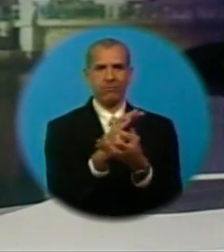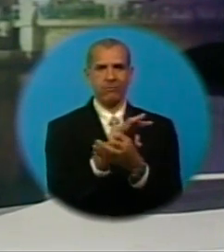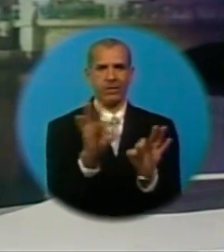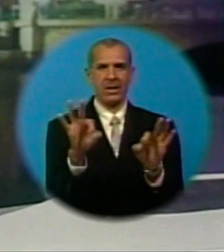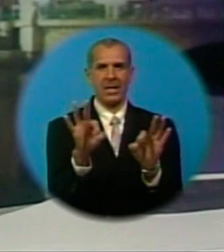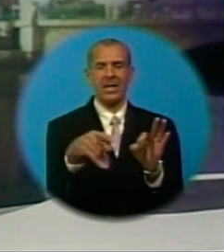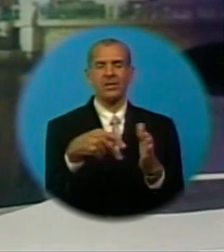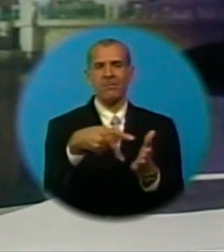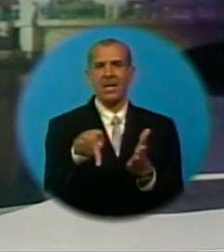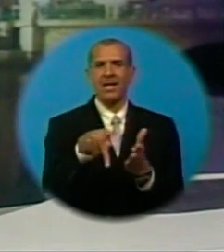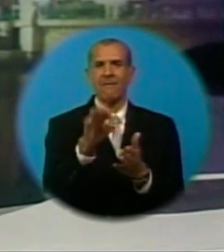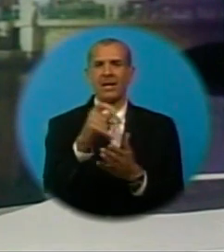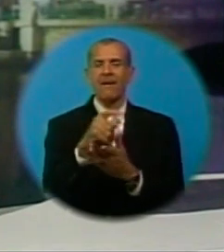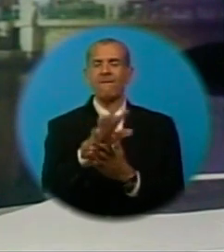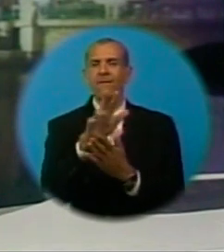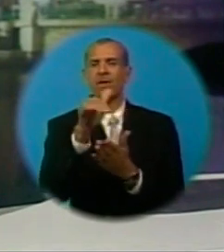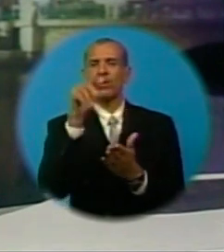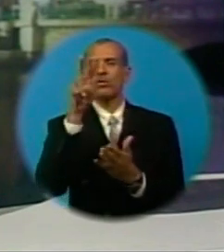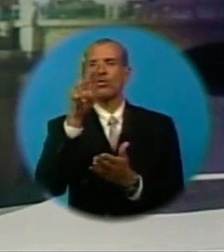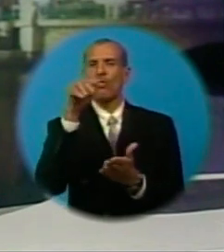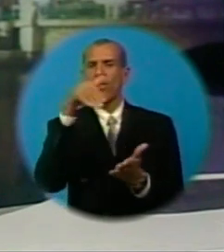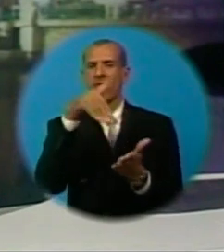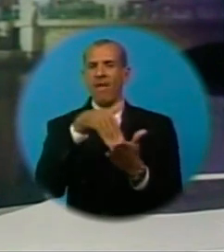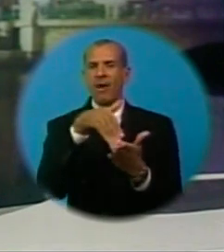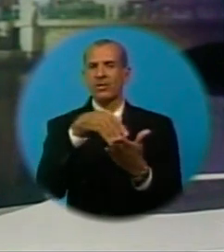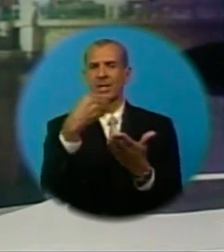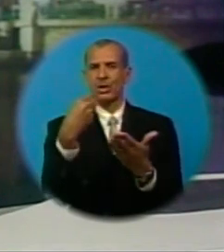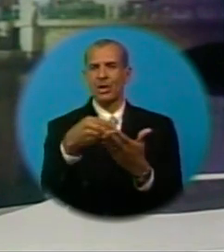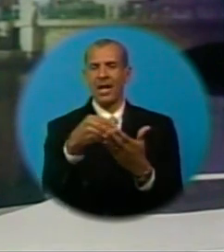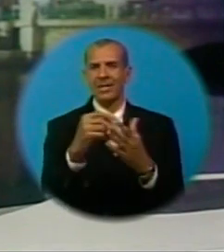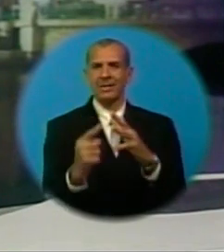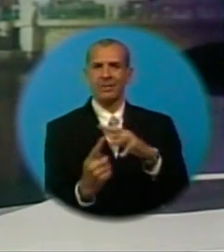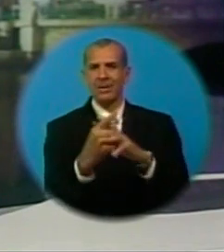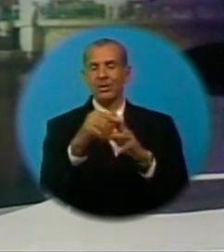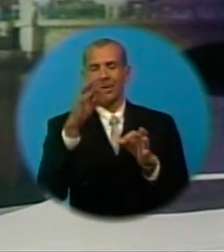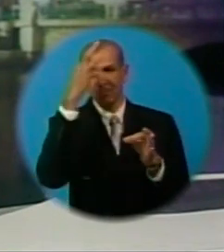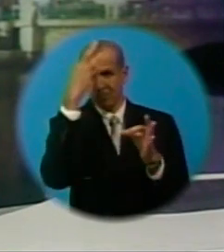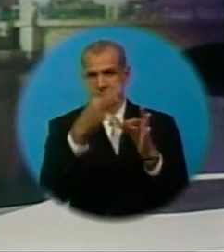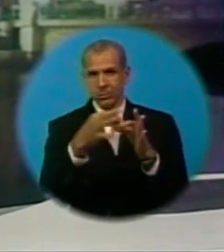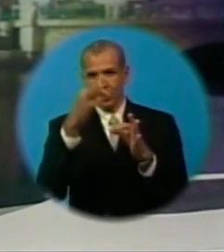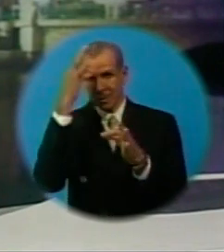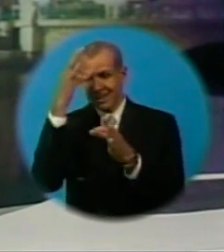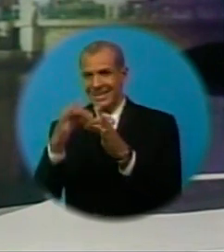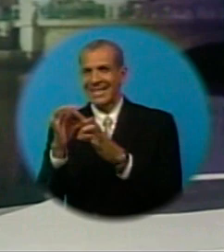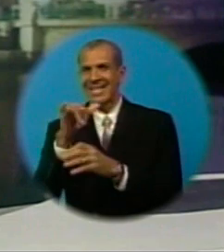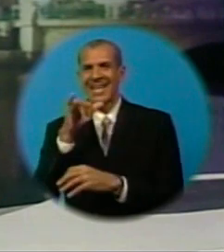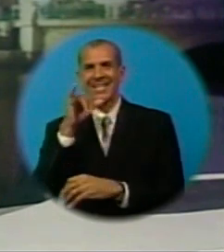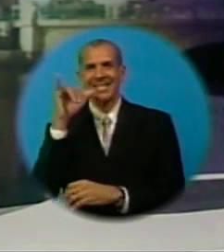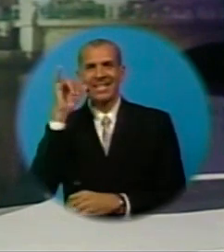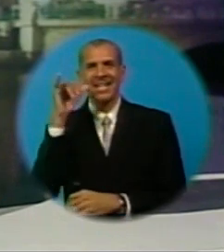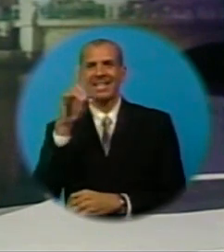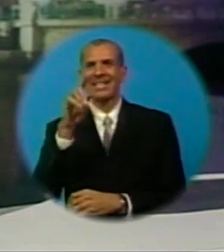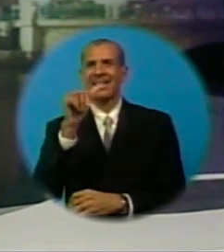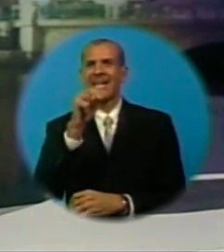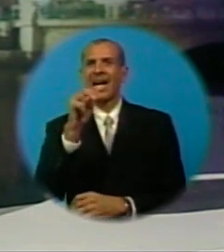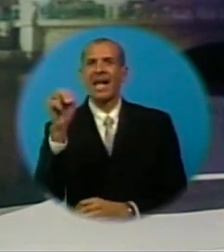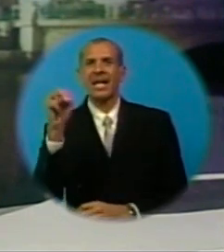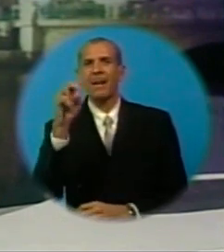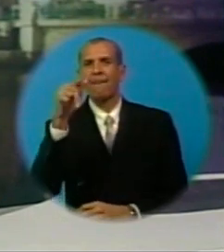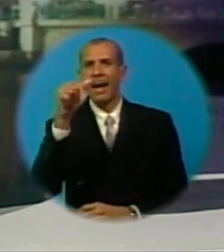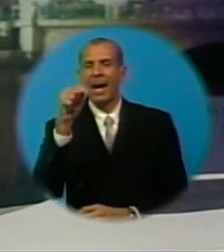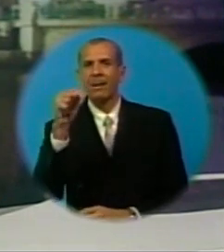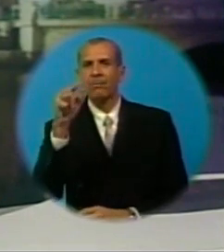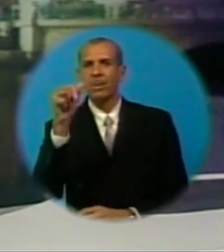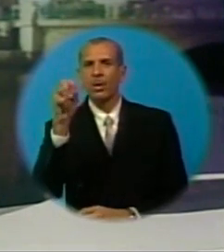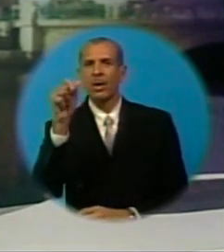paid a hefty fine of $52,000 when she appeared at two separate courts yesterday. Police say Deanne Pat Portia Plummer, a